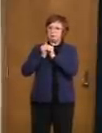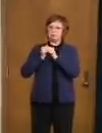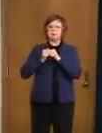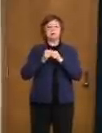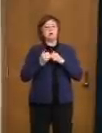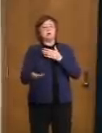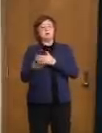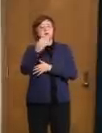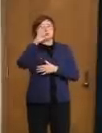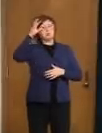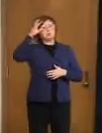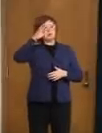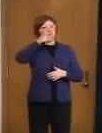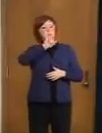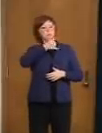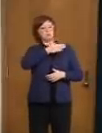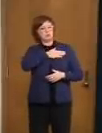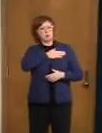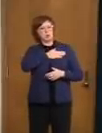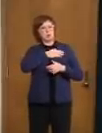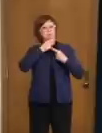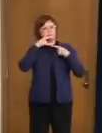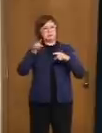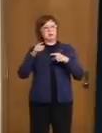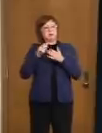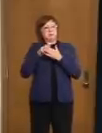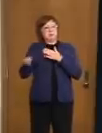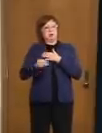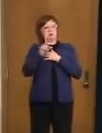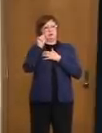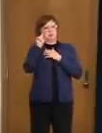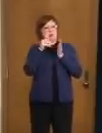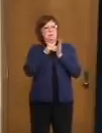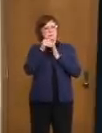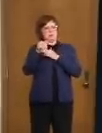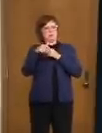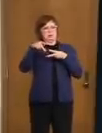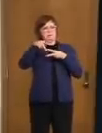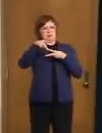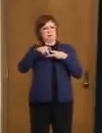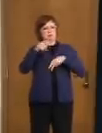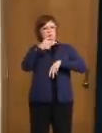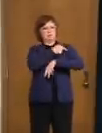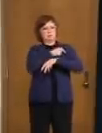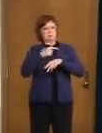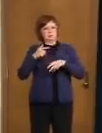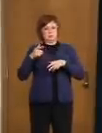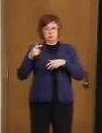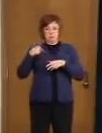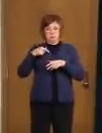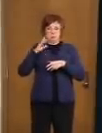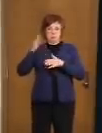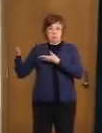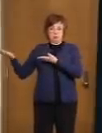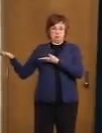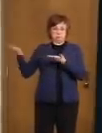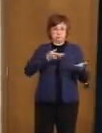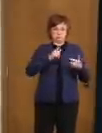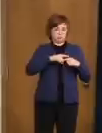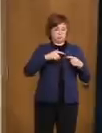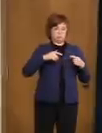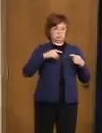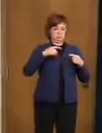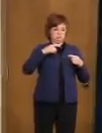that they have procured an additional 20 million doses from Pfizer, and I don't know that we are going to see those additional doses in the first quarter